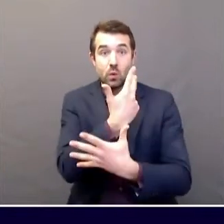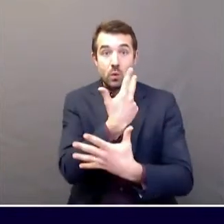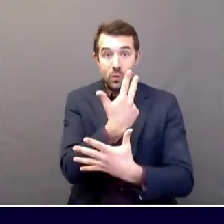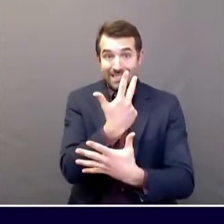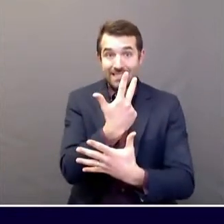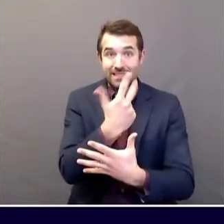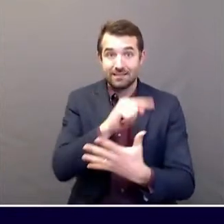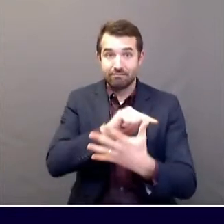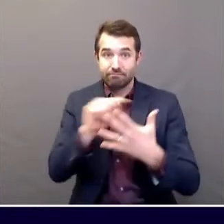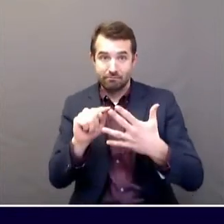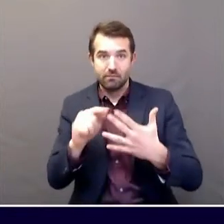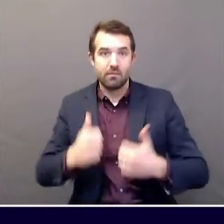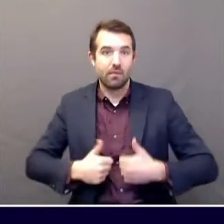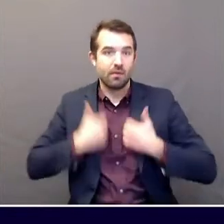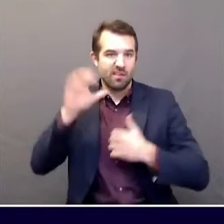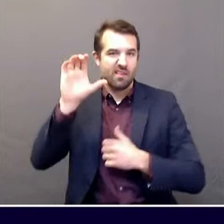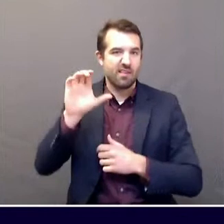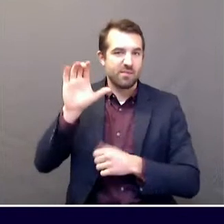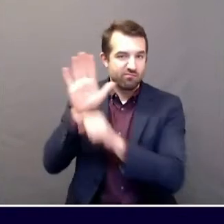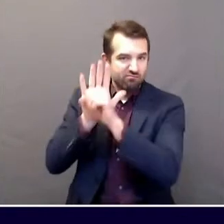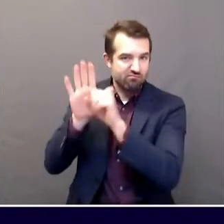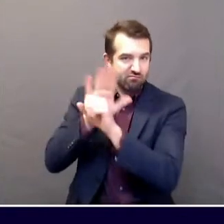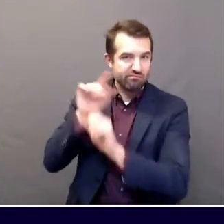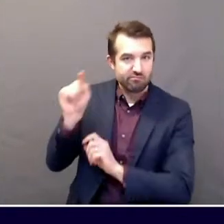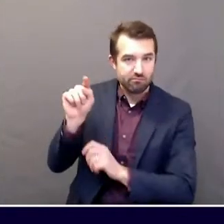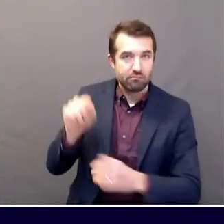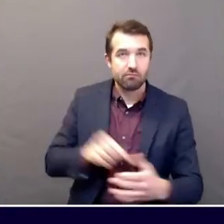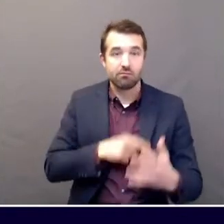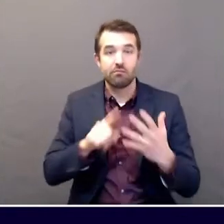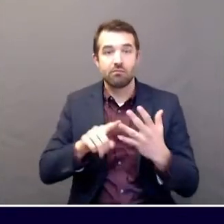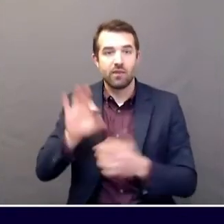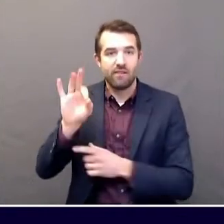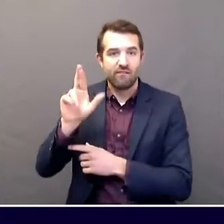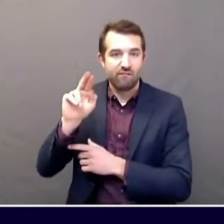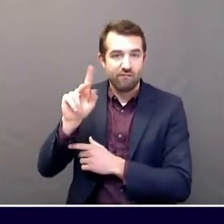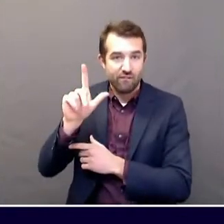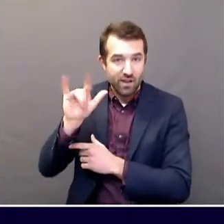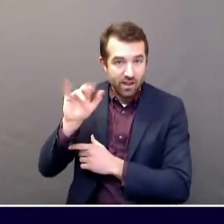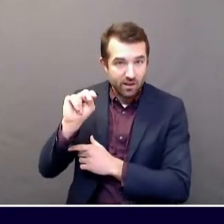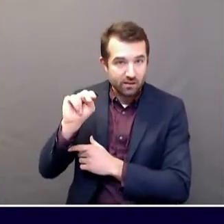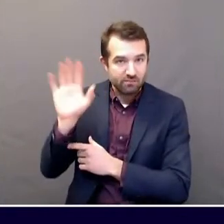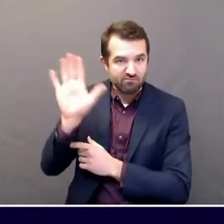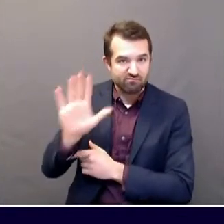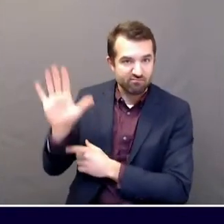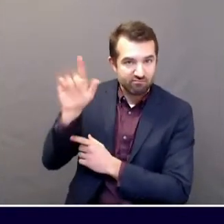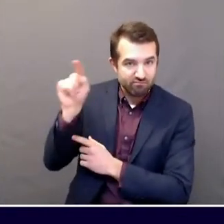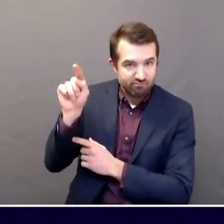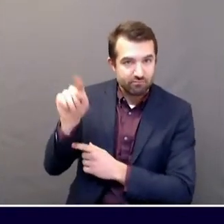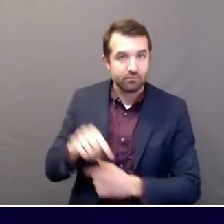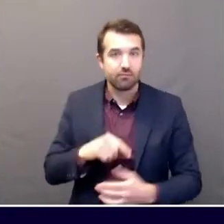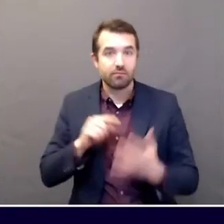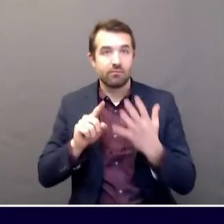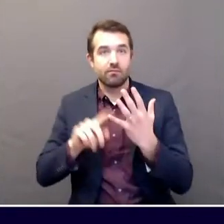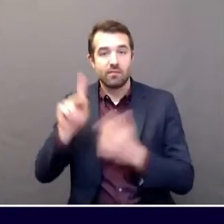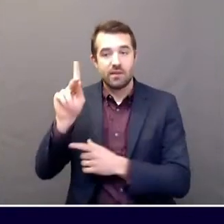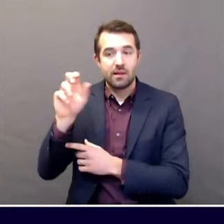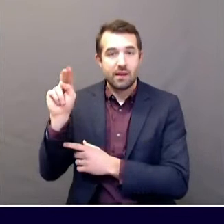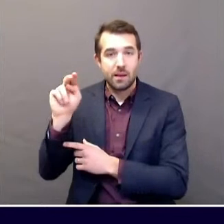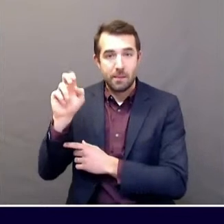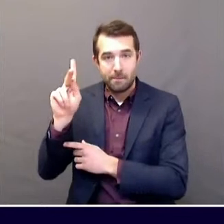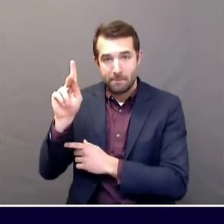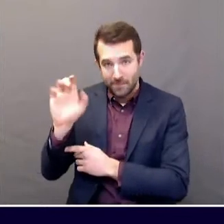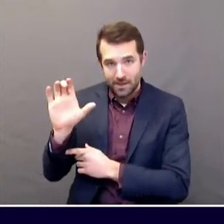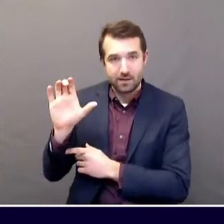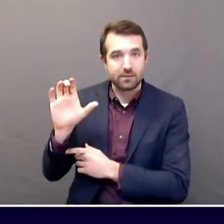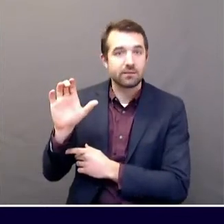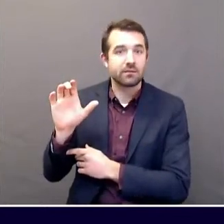1 resident of Franklin County, and 1 individual from Kennebec County. 4 of these individuals were women, 1 was a